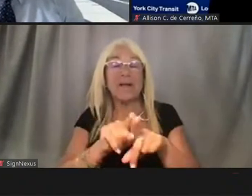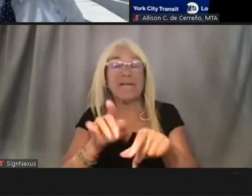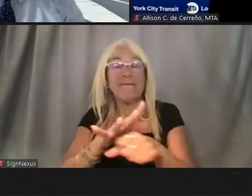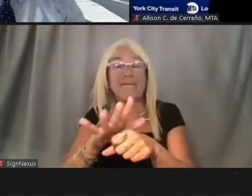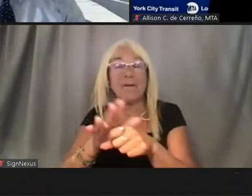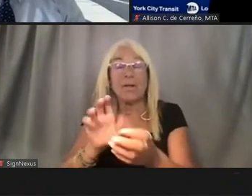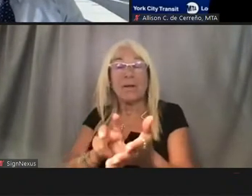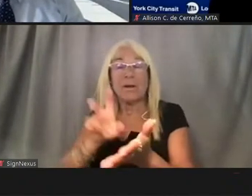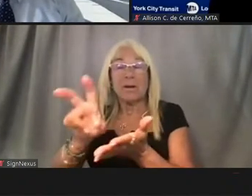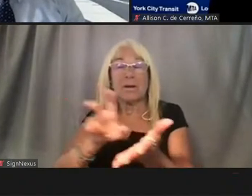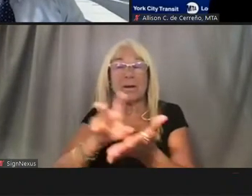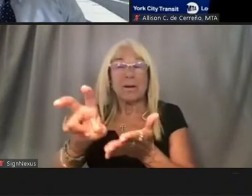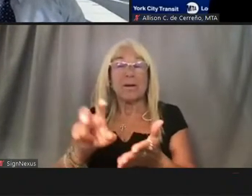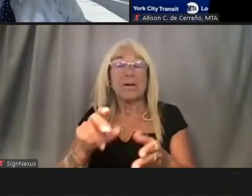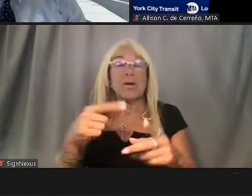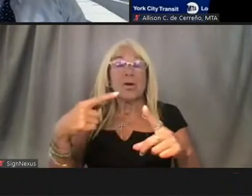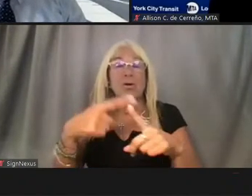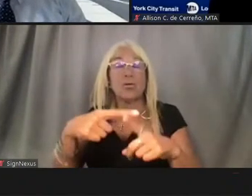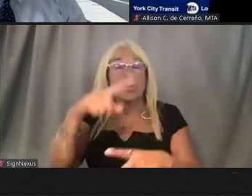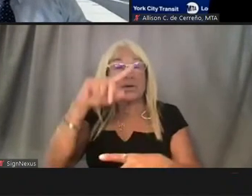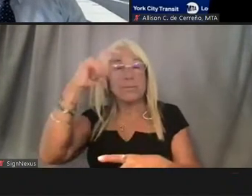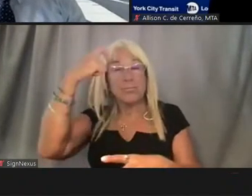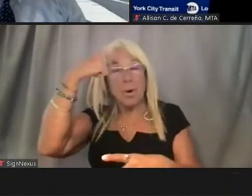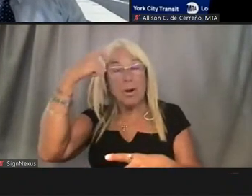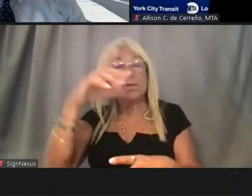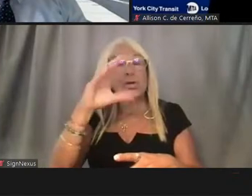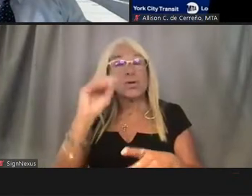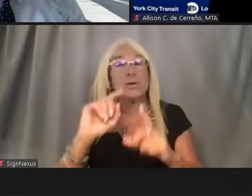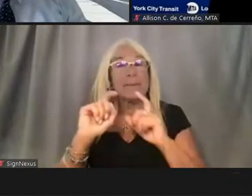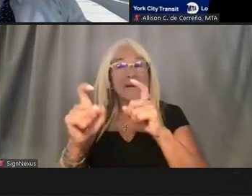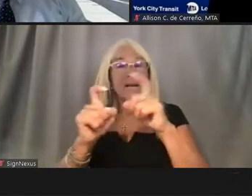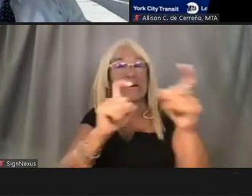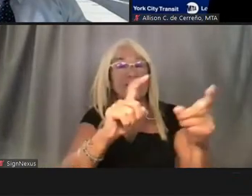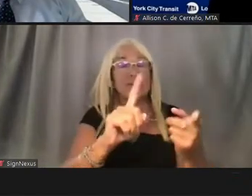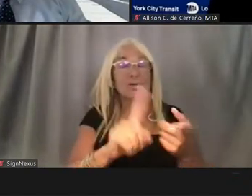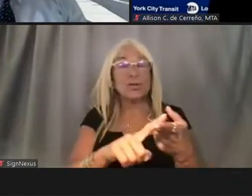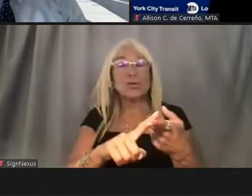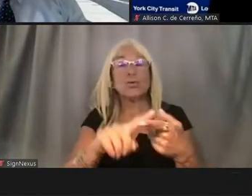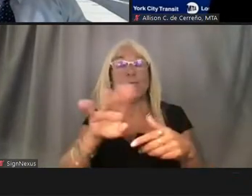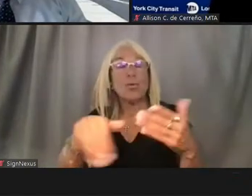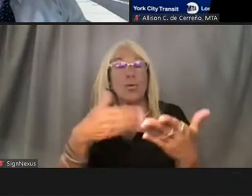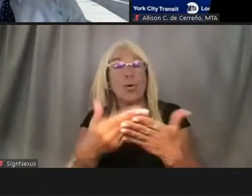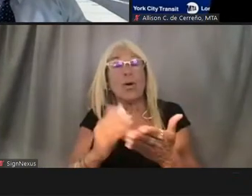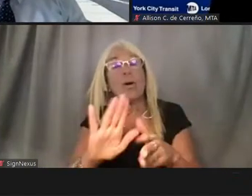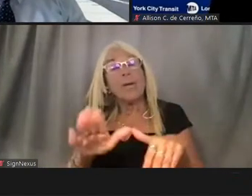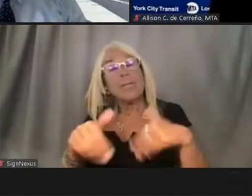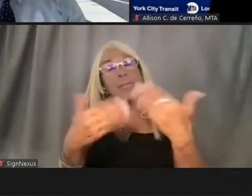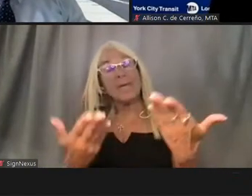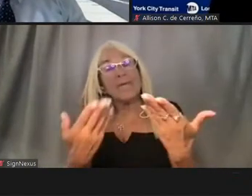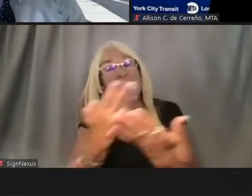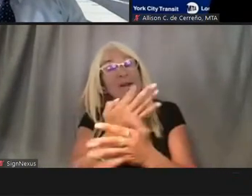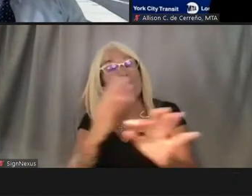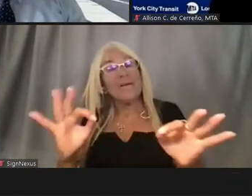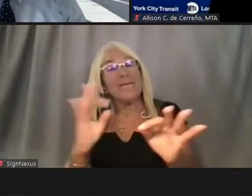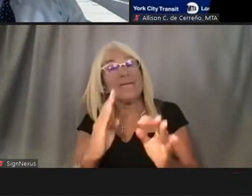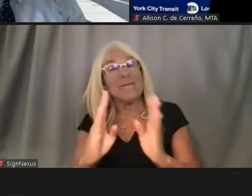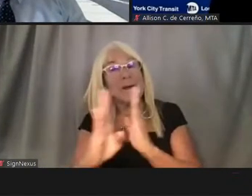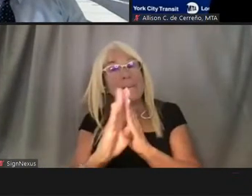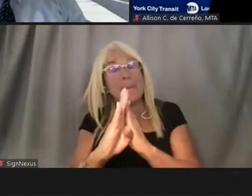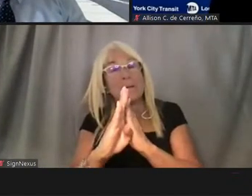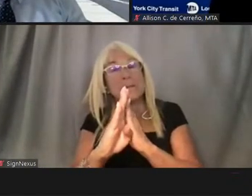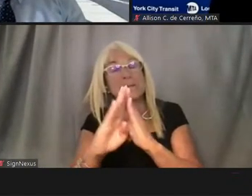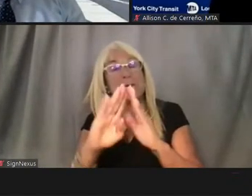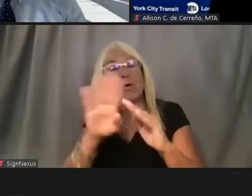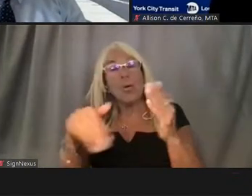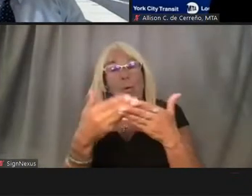crossbrock stacking further priority should be given to project that would reduce greenhouse gas emissions such as providing free buses across the entire city or at a minimum